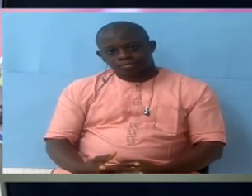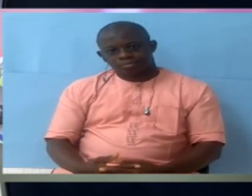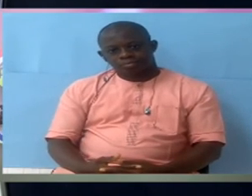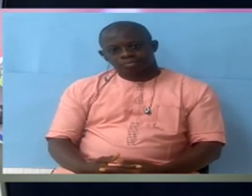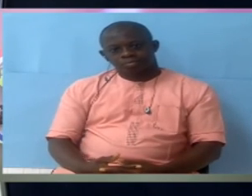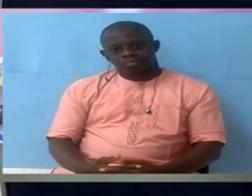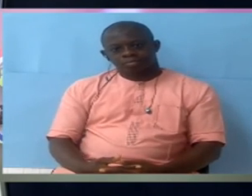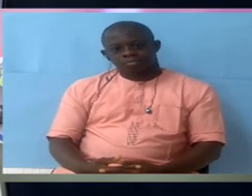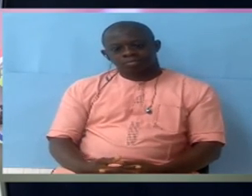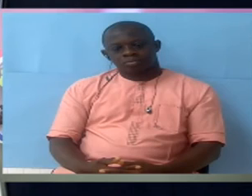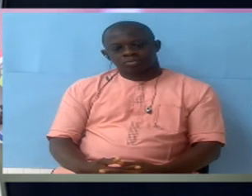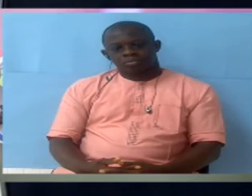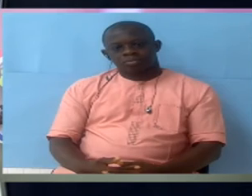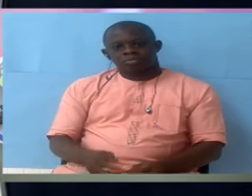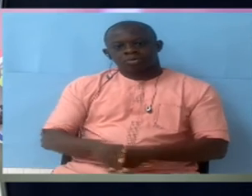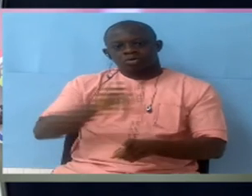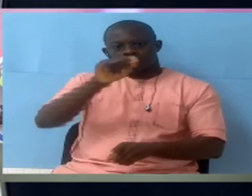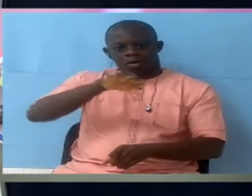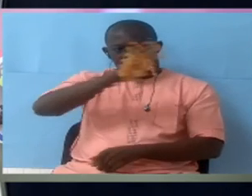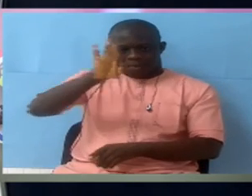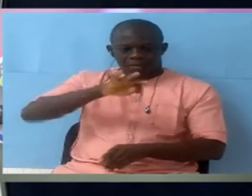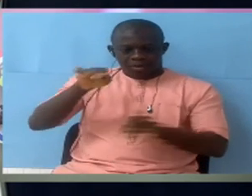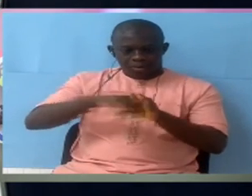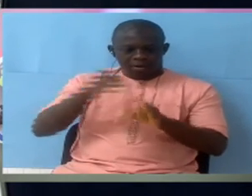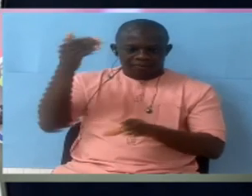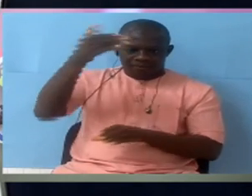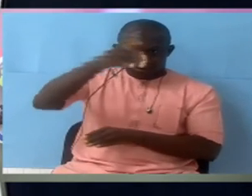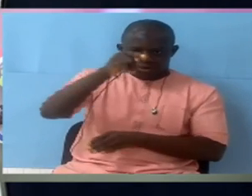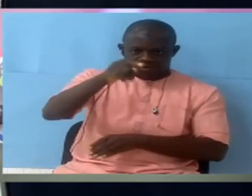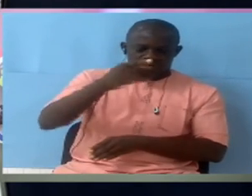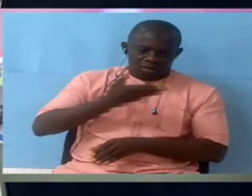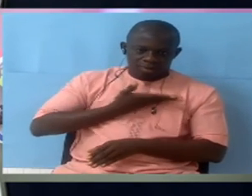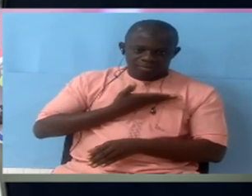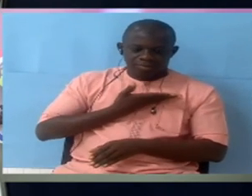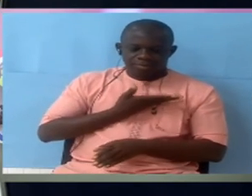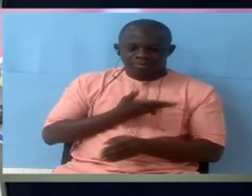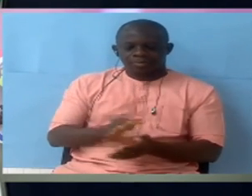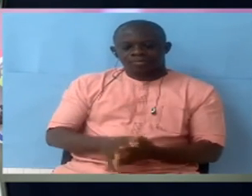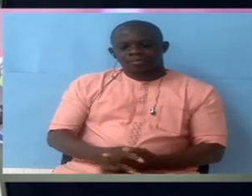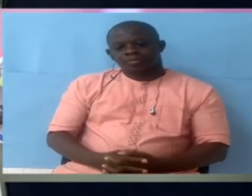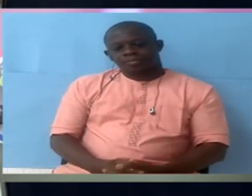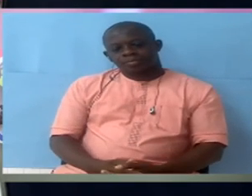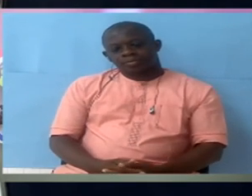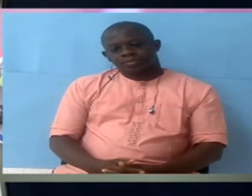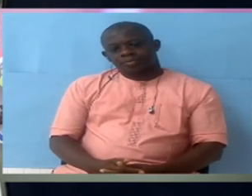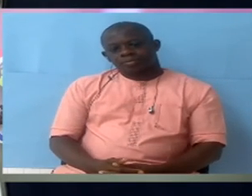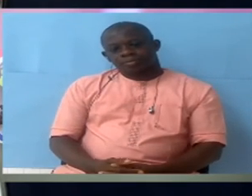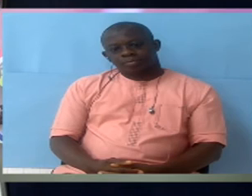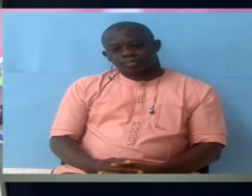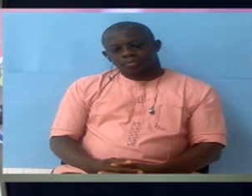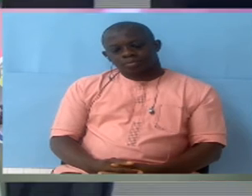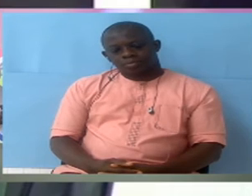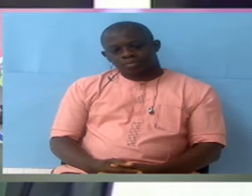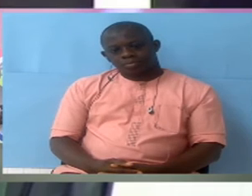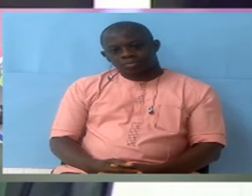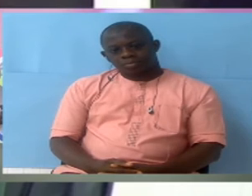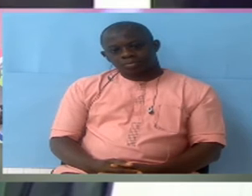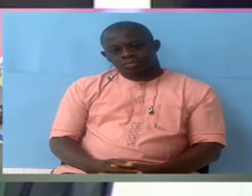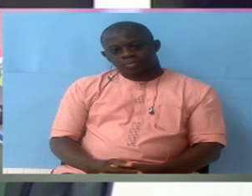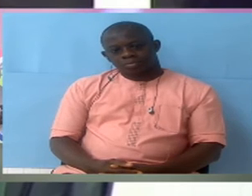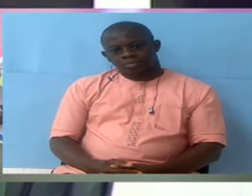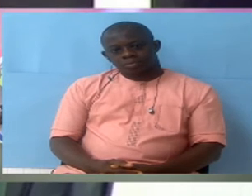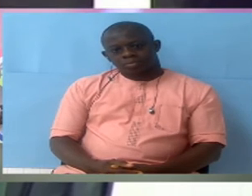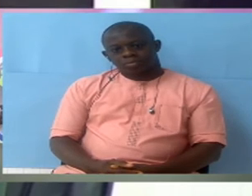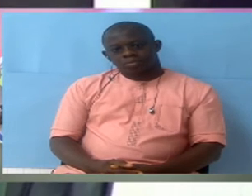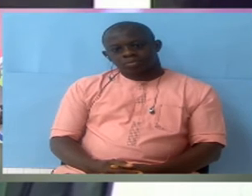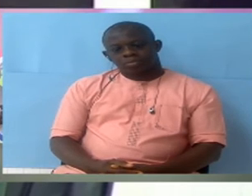Mile 2. Did your family have access to you? Nda sa njobot bi dañ don di am waxtu pour ñew gisee ak yow.